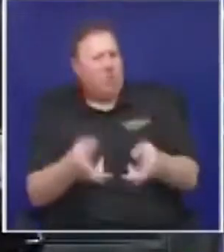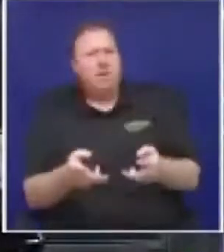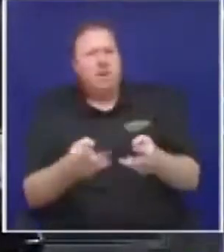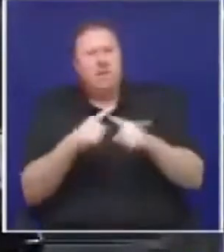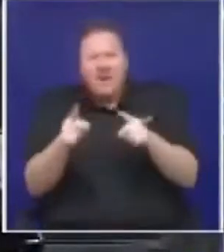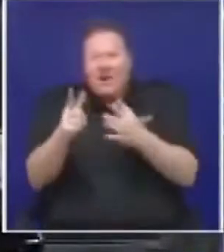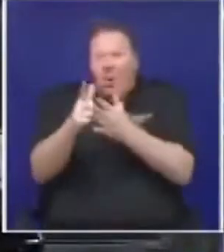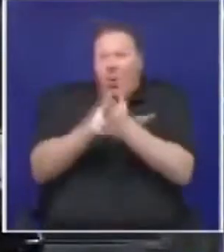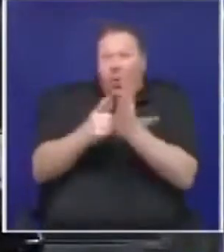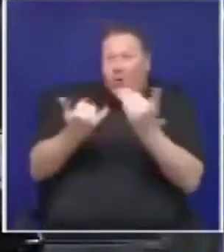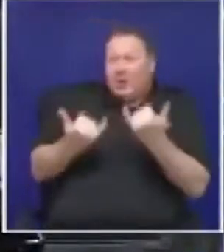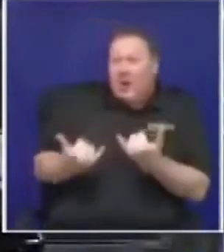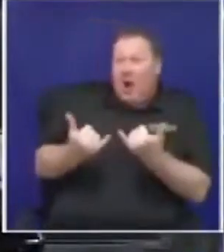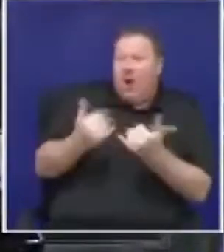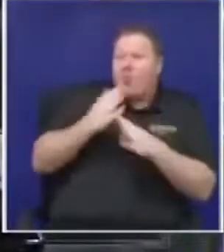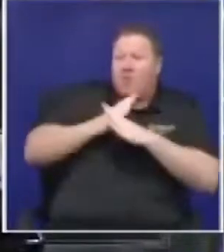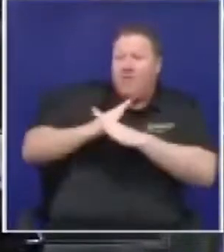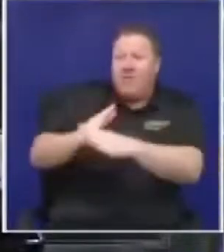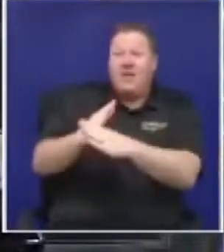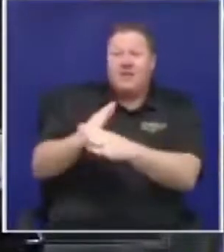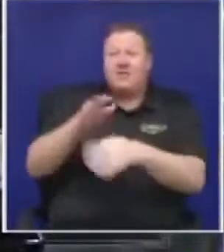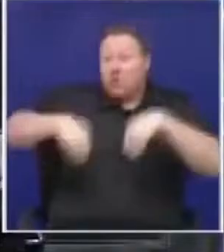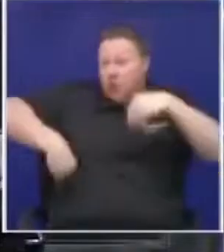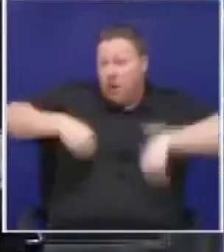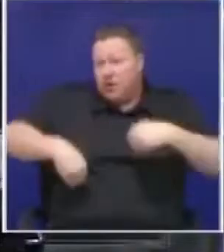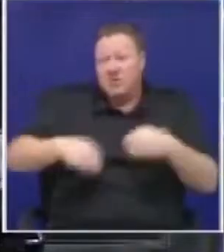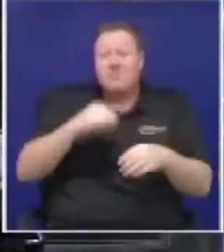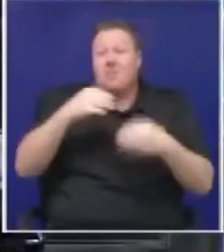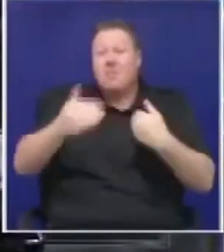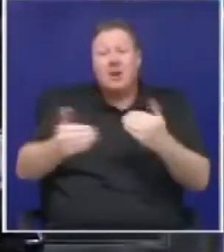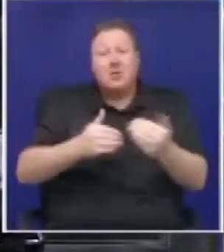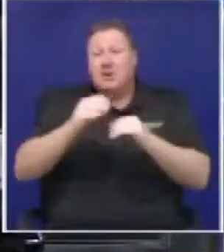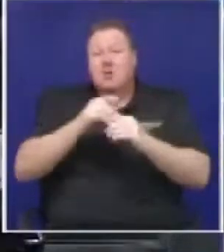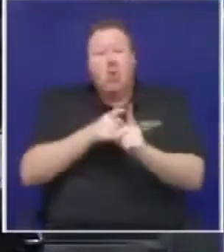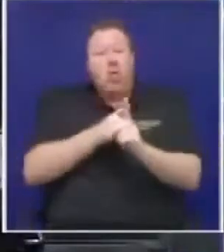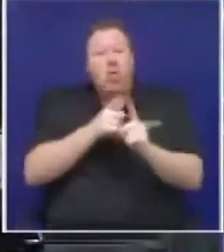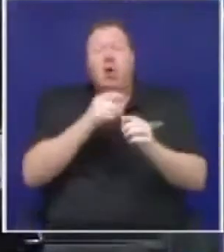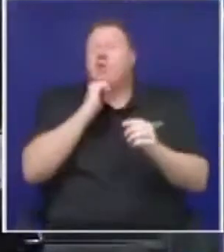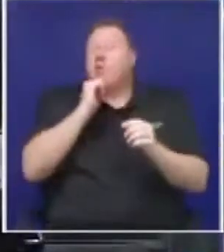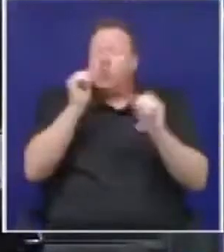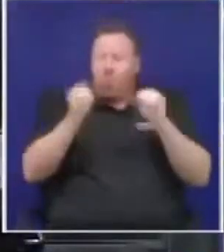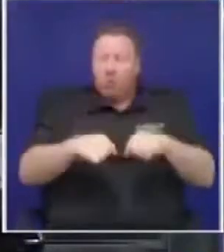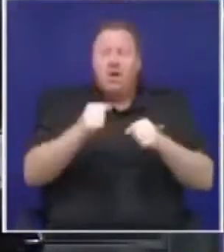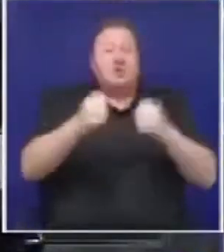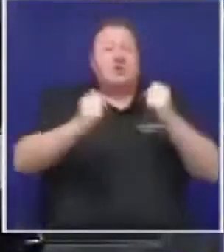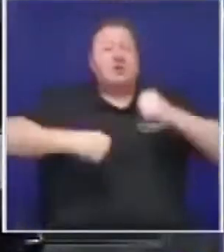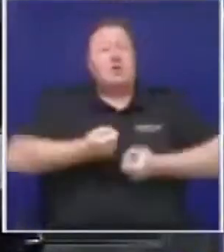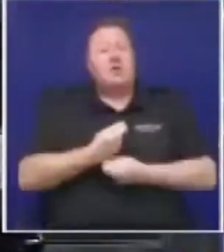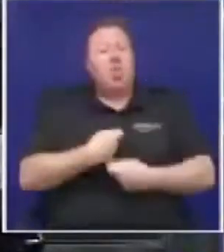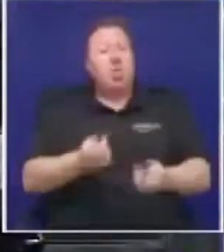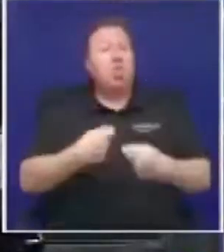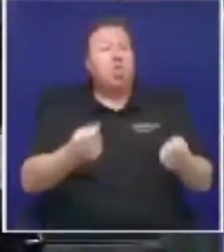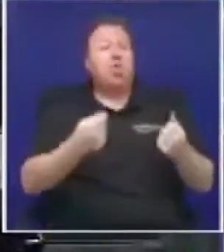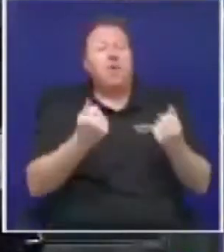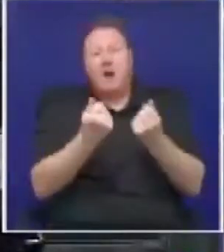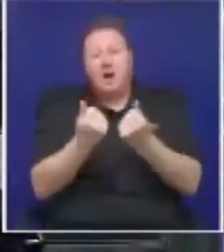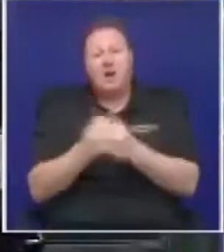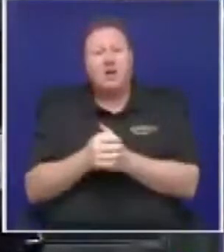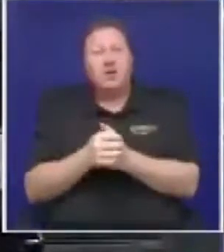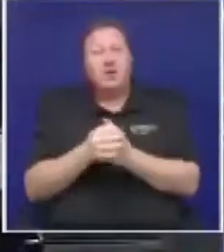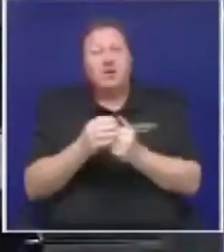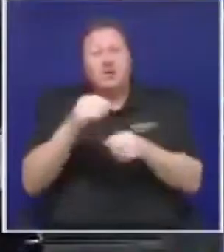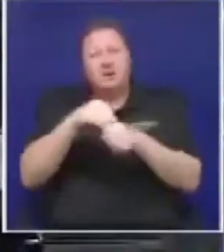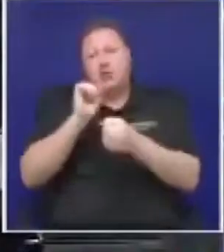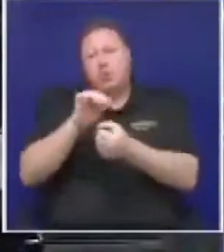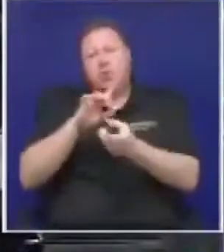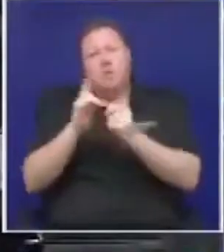existing laws designed to prevent mismanagement, corruption, and unauthorized expenditure are already being ignored, violated within your own